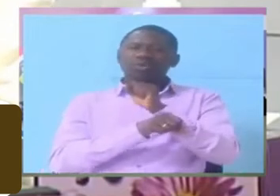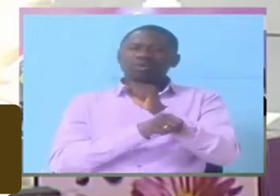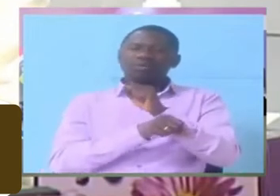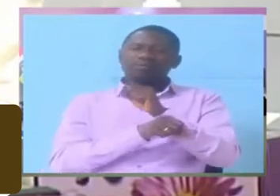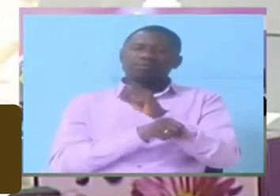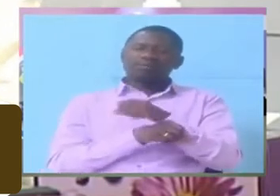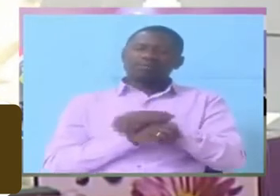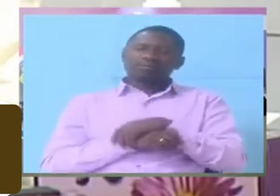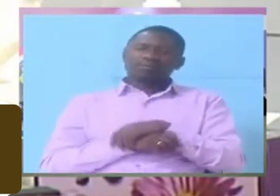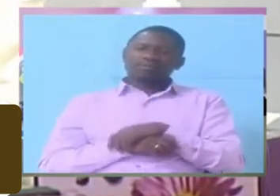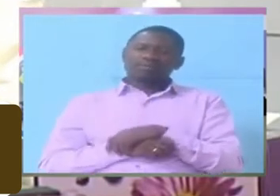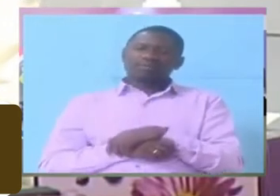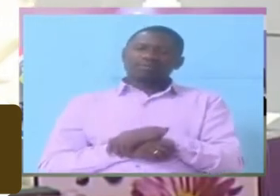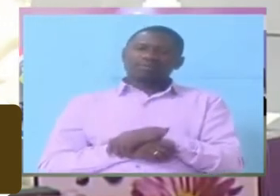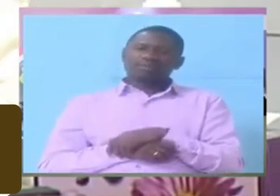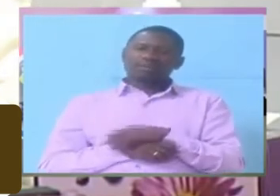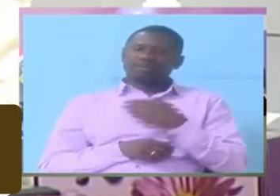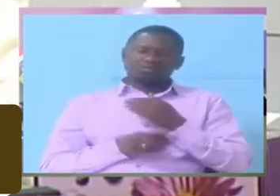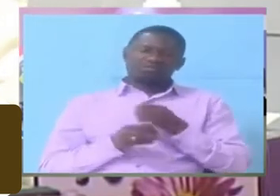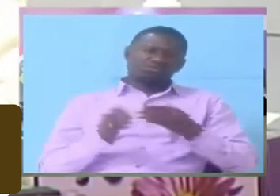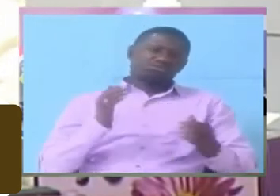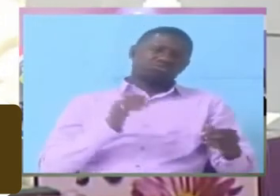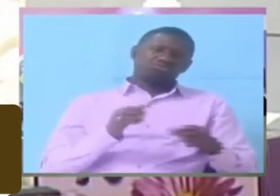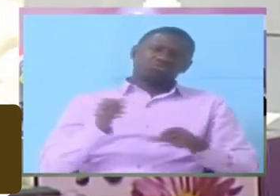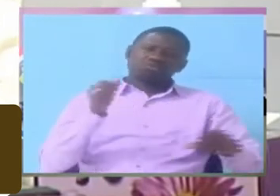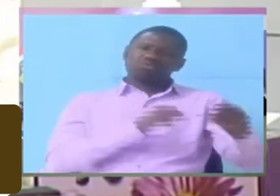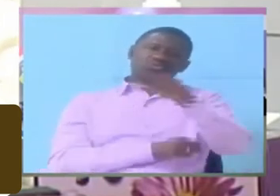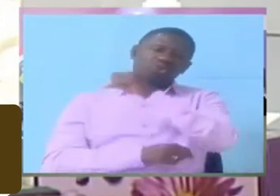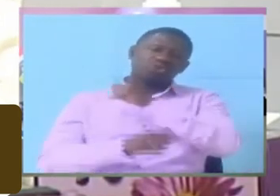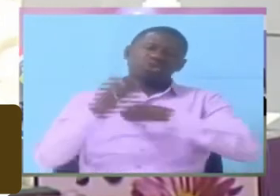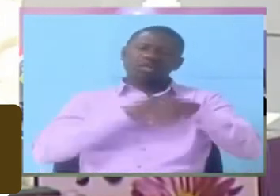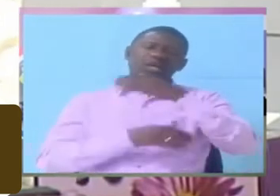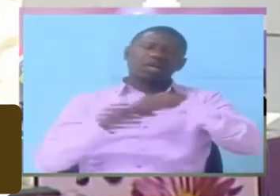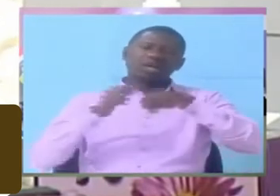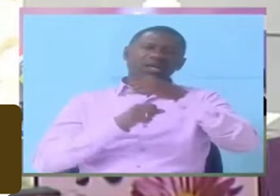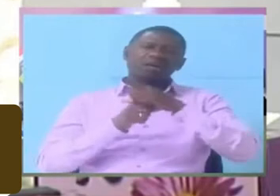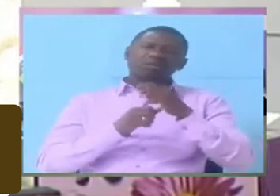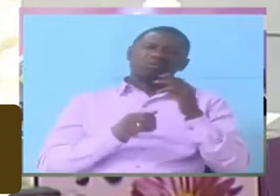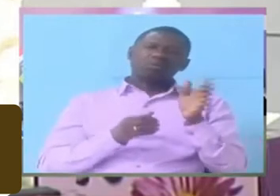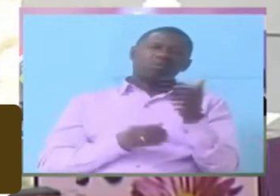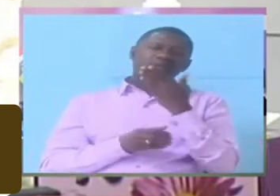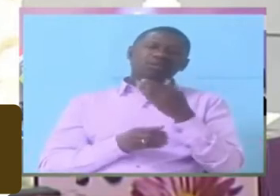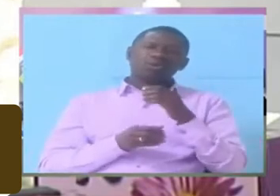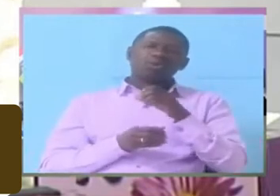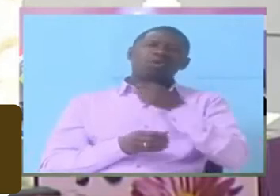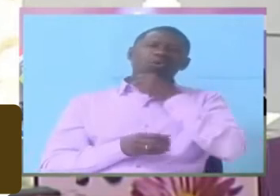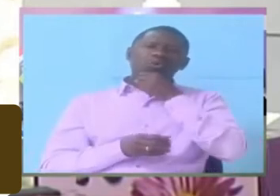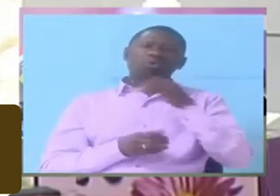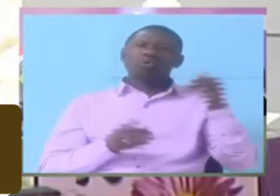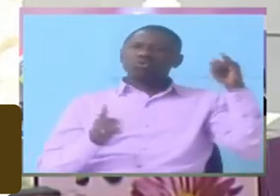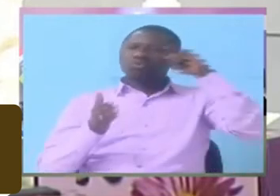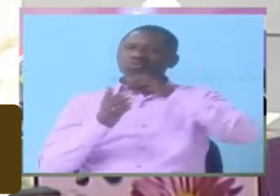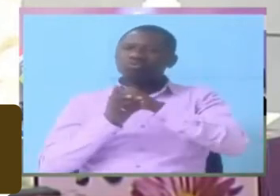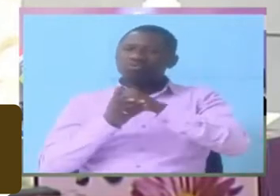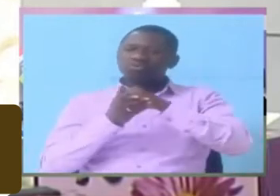up pulling out around Olindum. Utumambita kan sukutale bare bitum birinjam fatado mandi ngana moto lampo